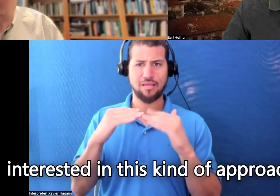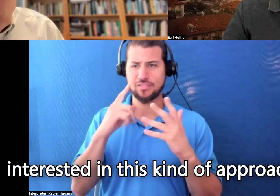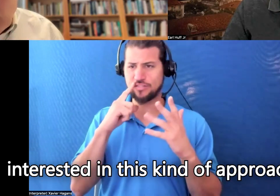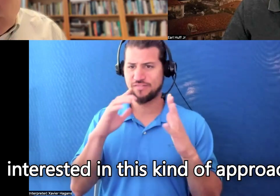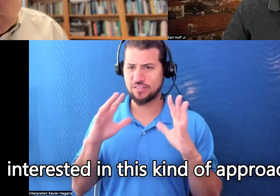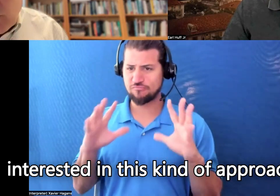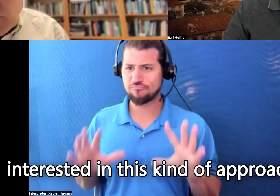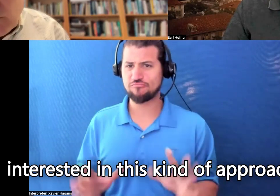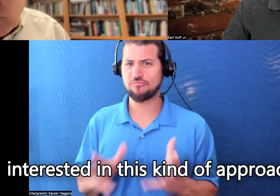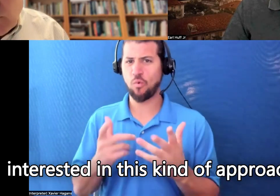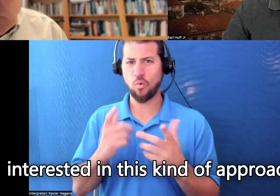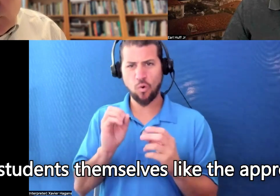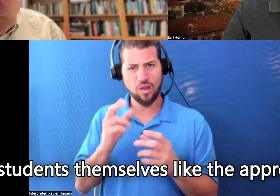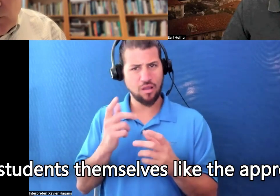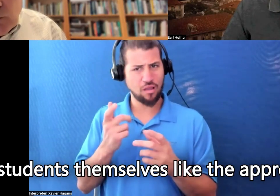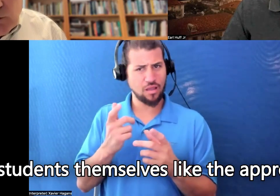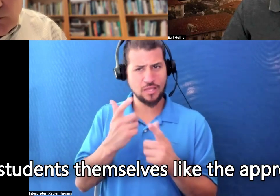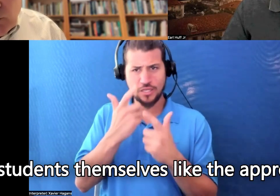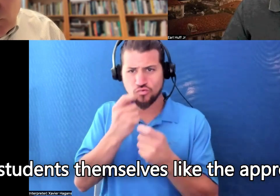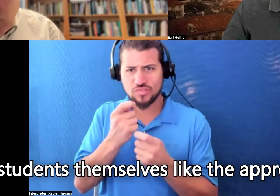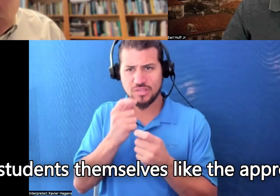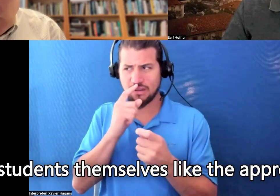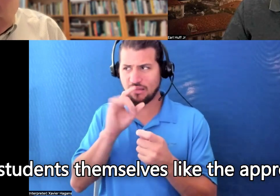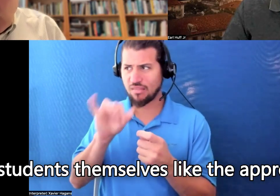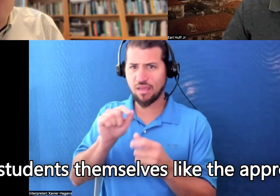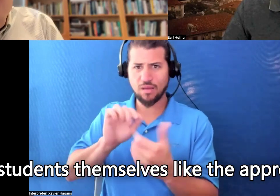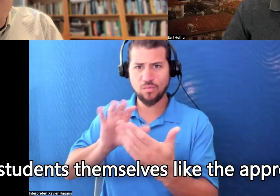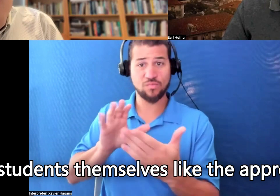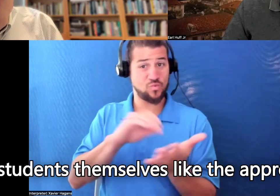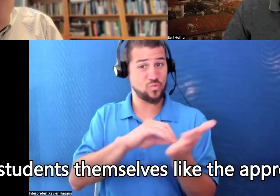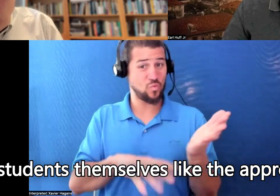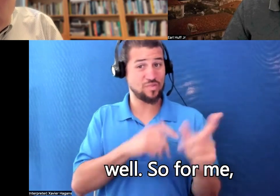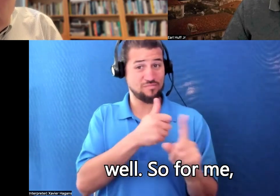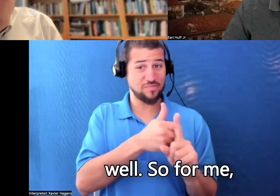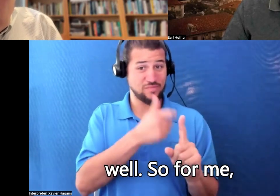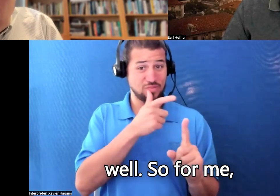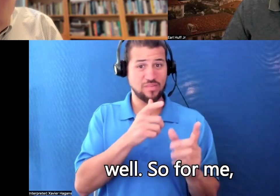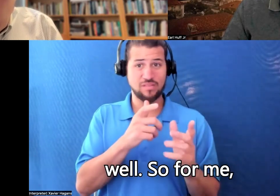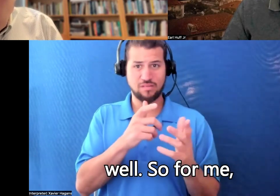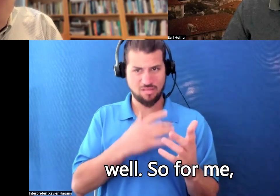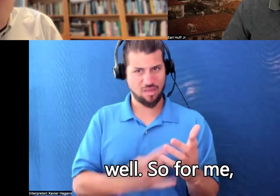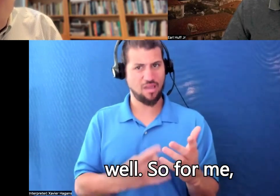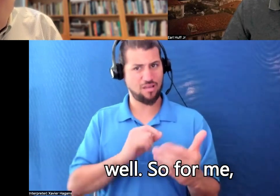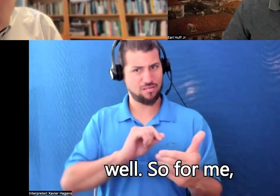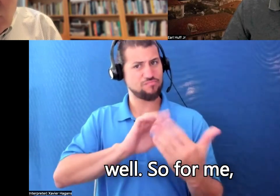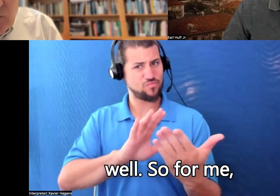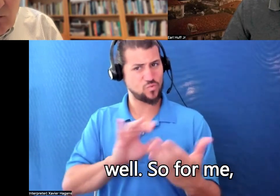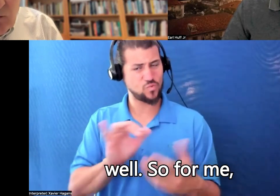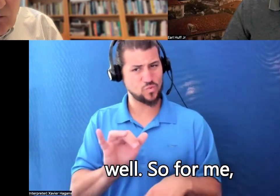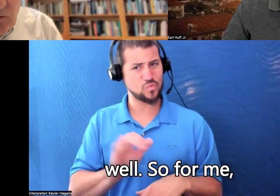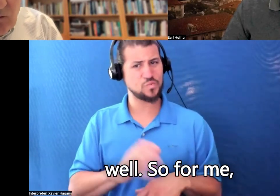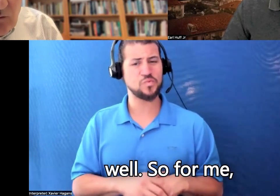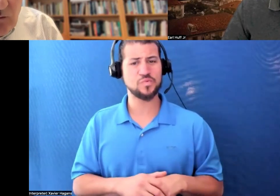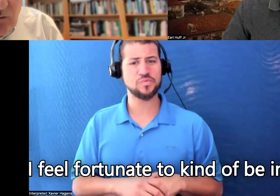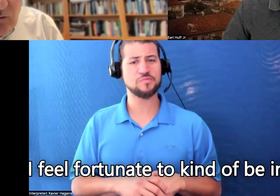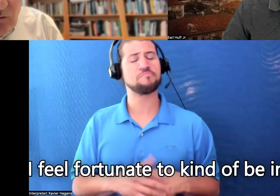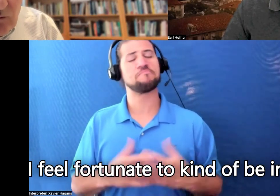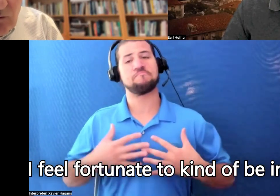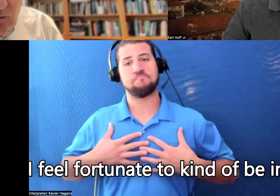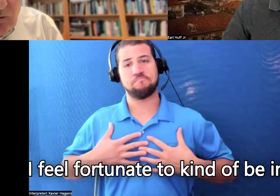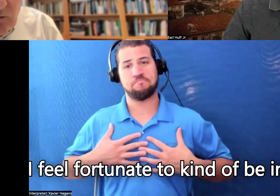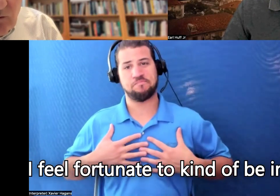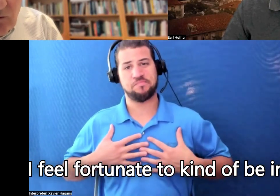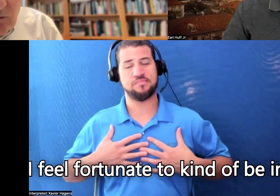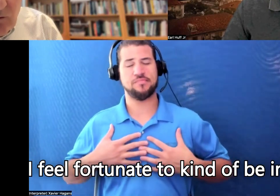of this approach. The students themselves like the approach as well. So for me, I